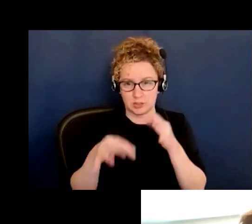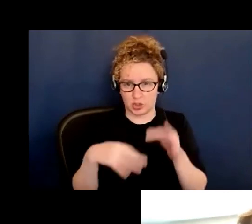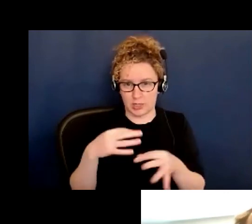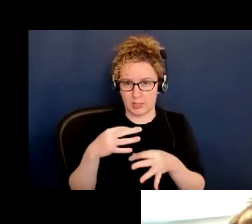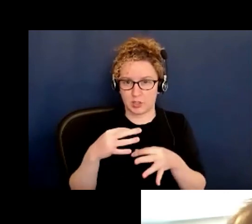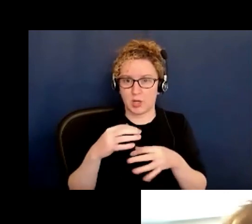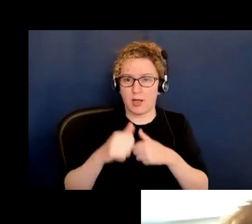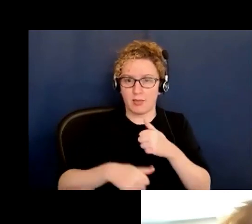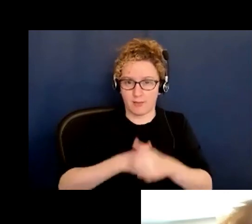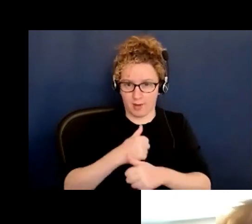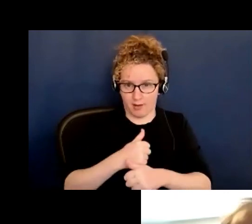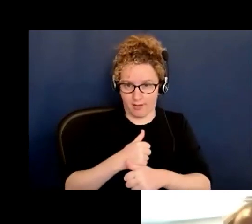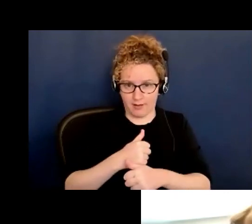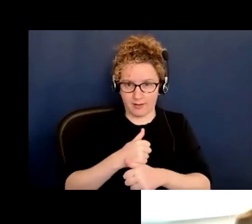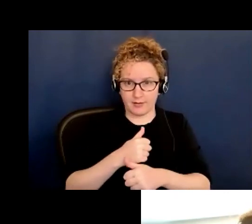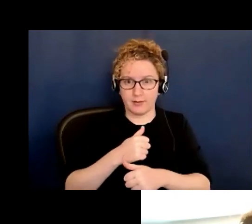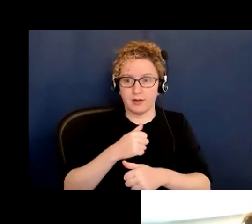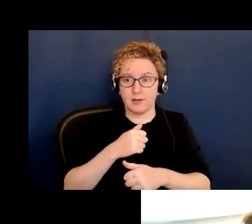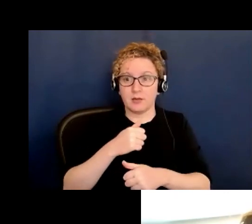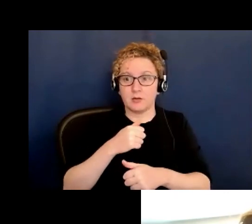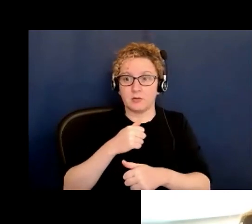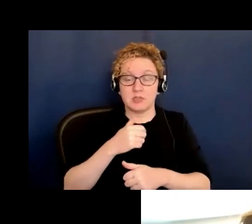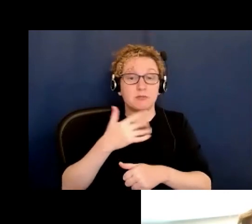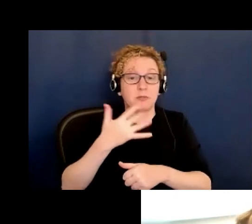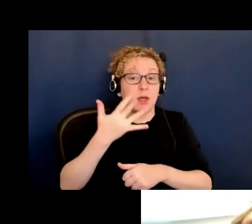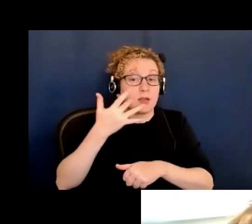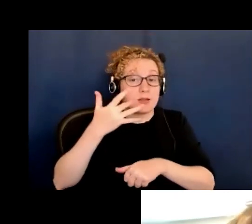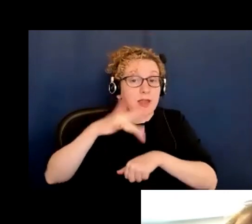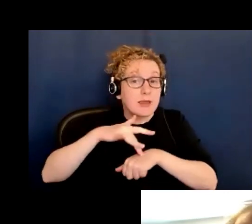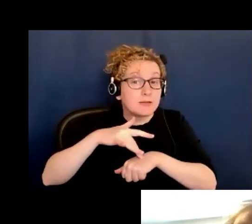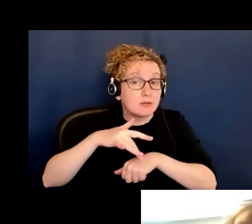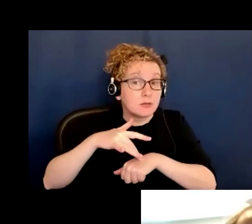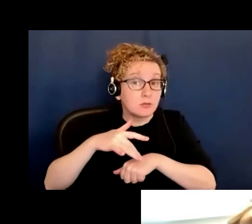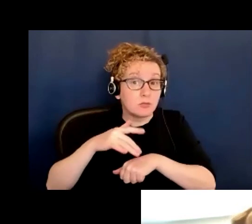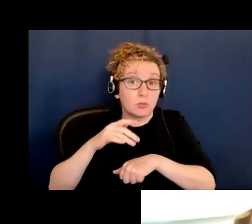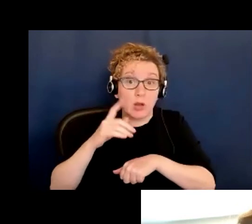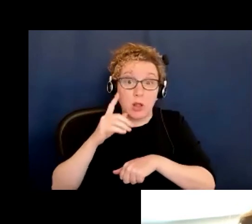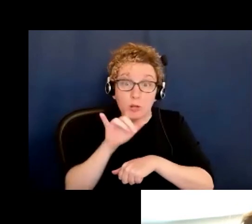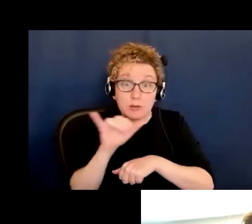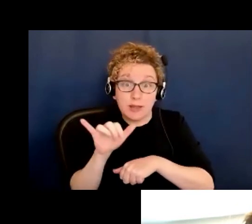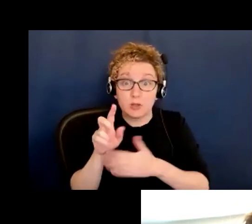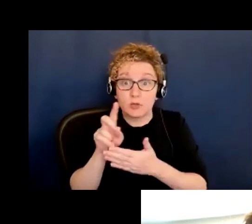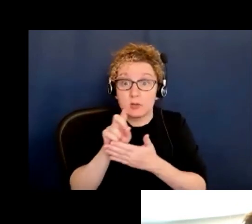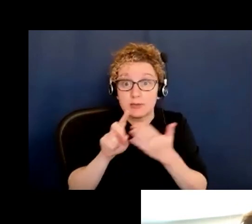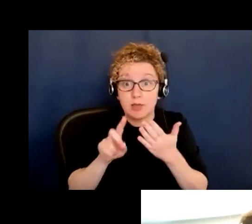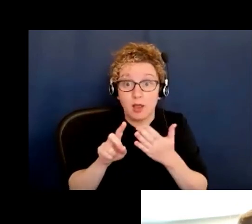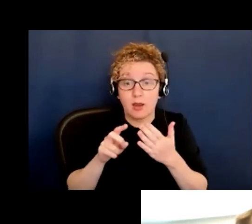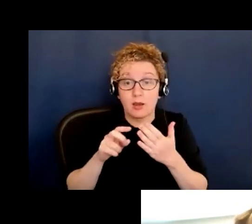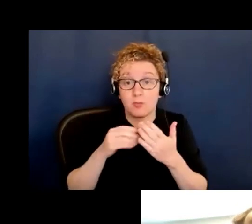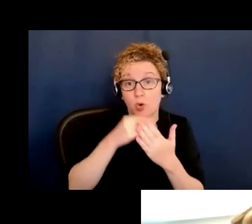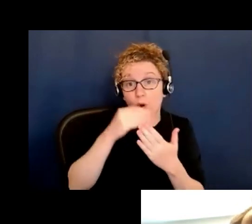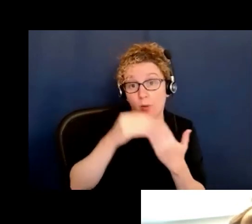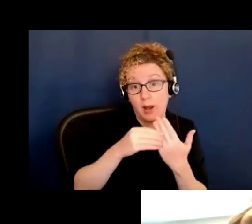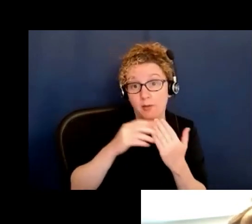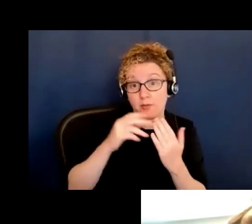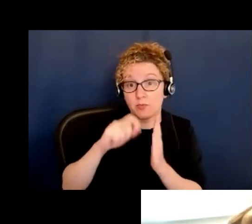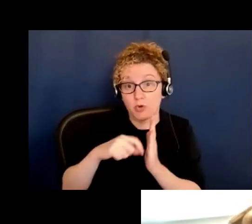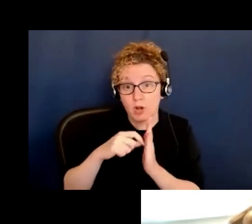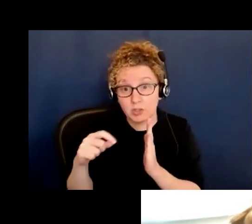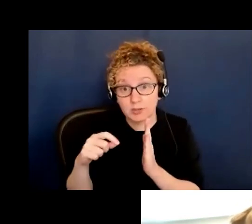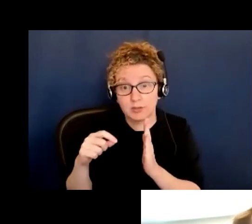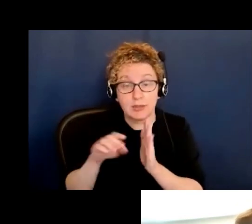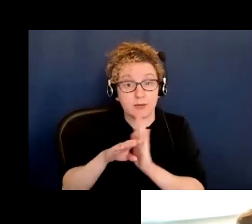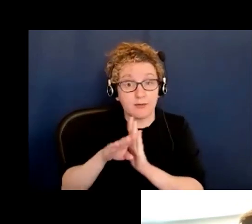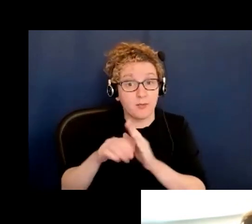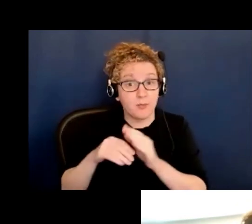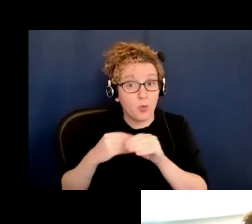disabilities, to get a taste of what is it like to design a program, design a project, develop a webinar, develop a